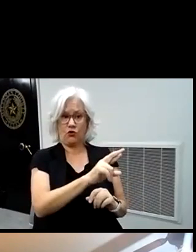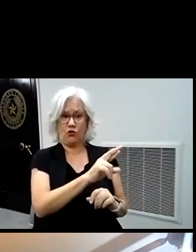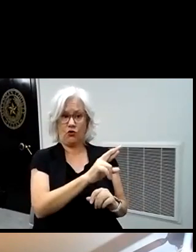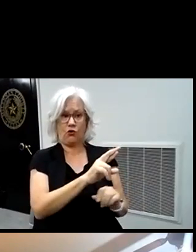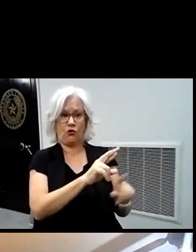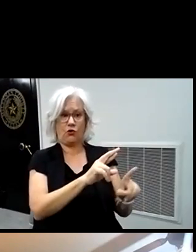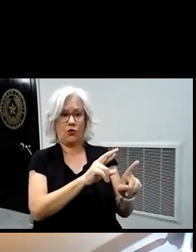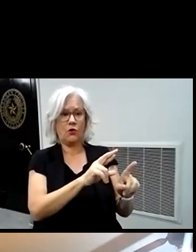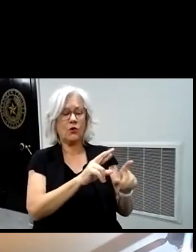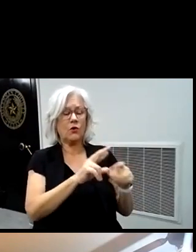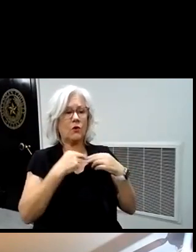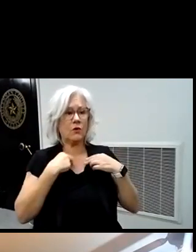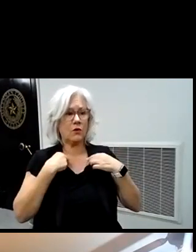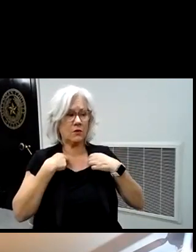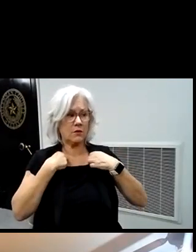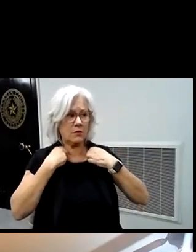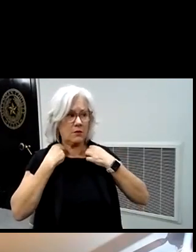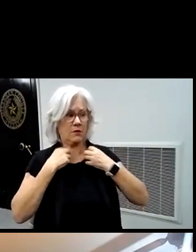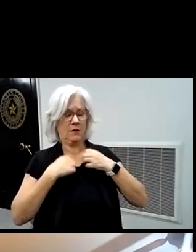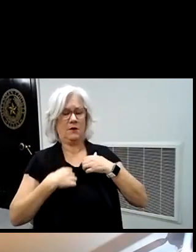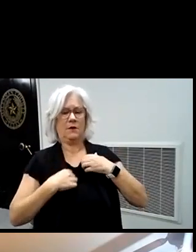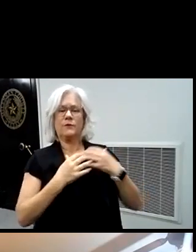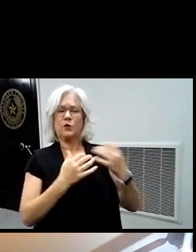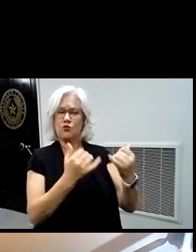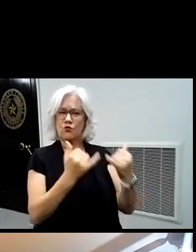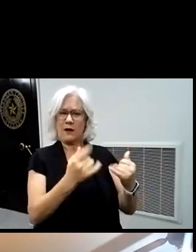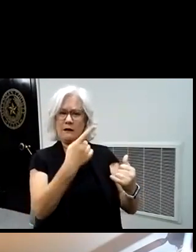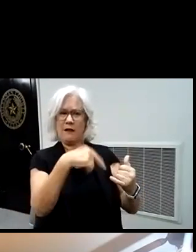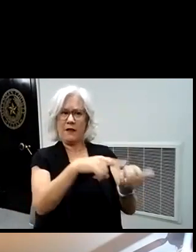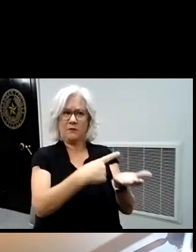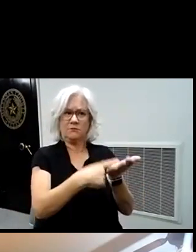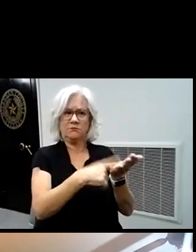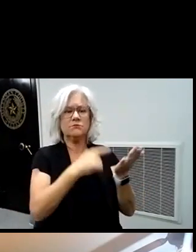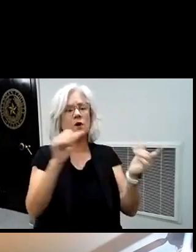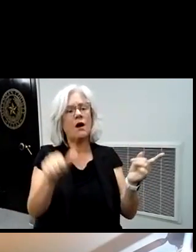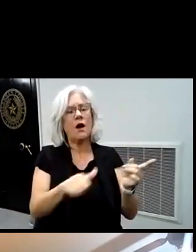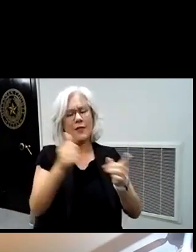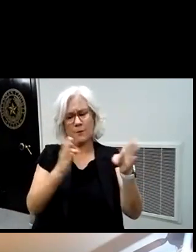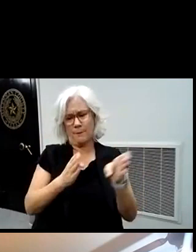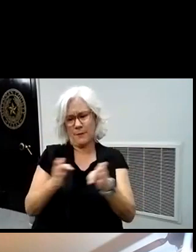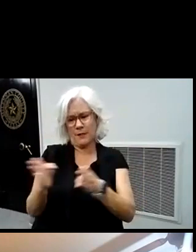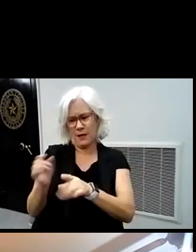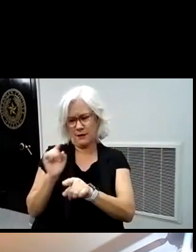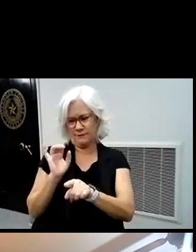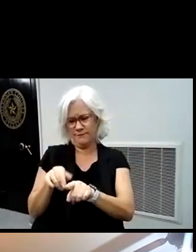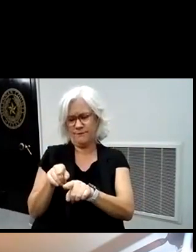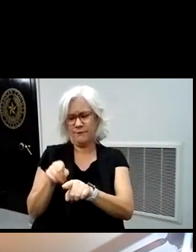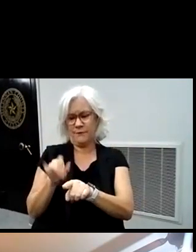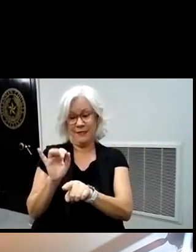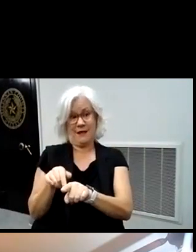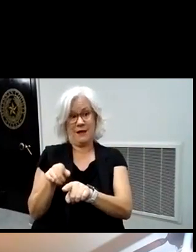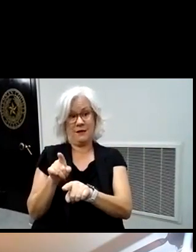Right now, there's discussions going on an alternative plan on